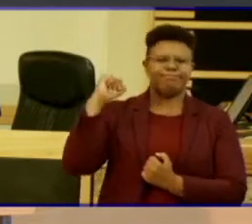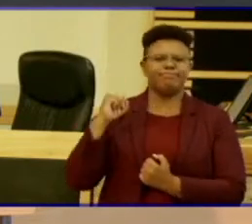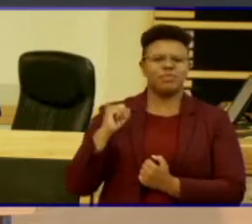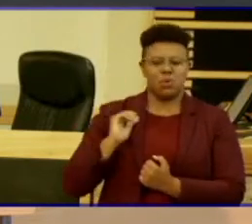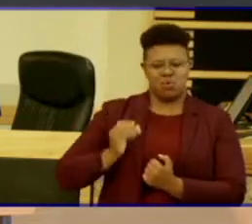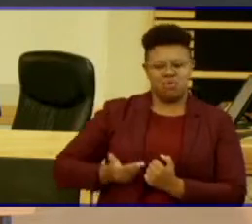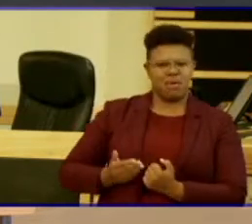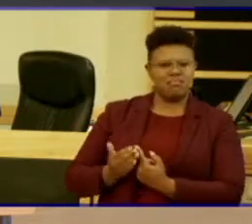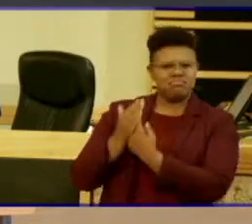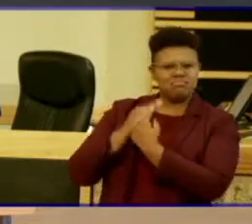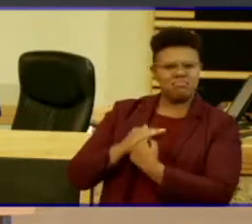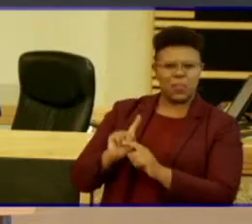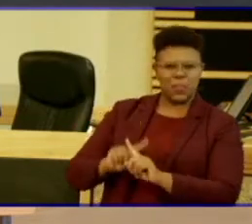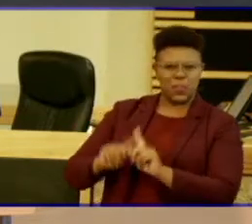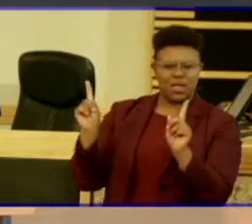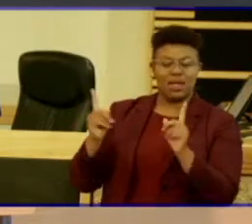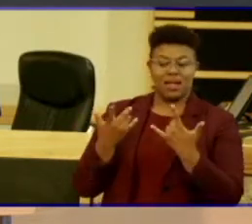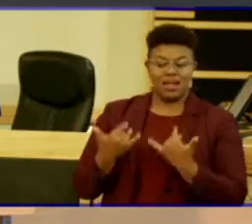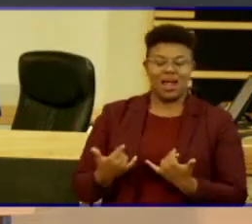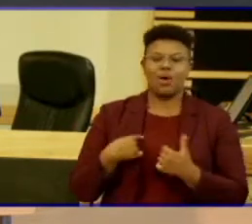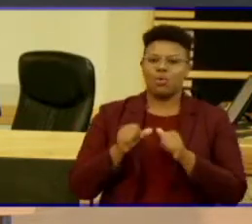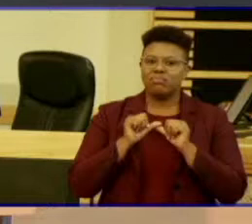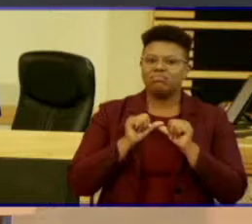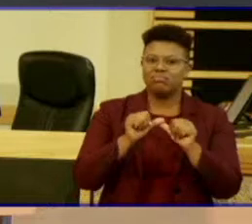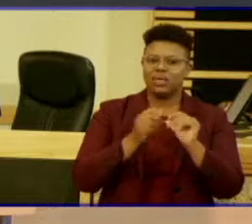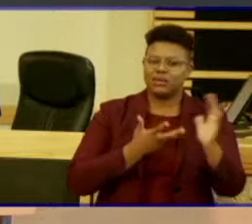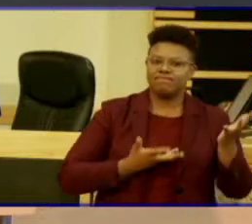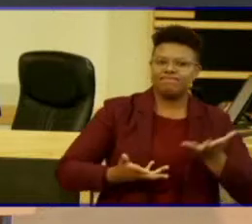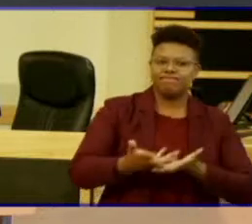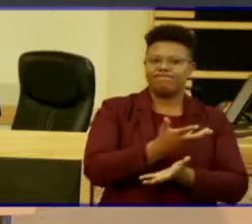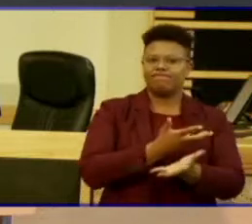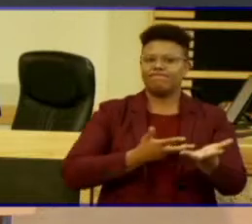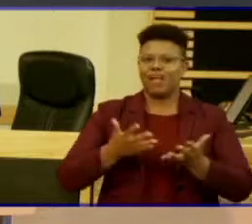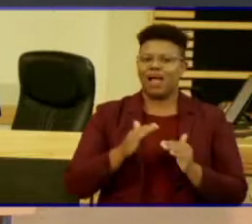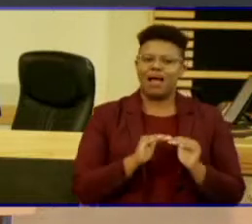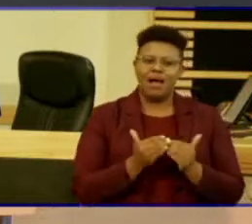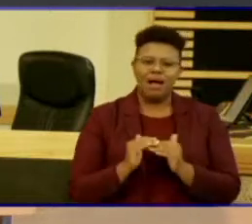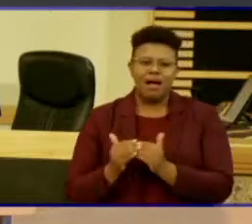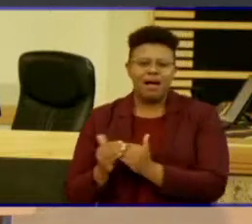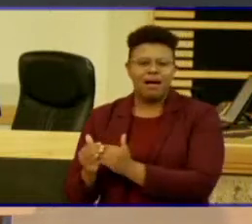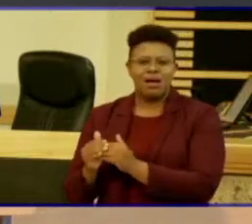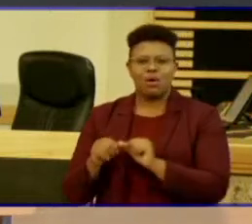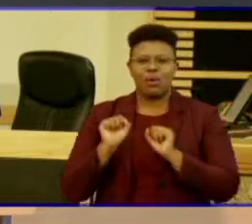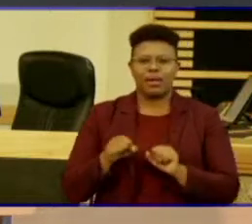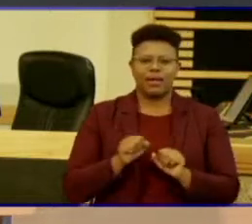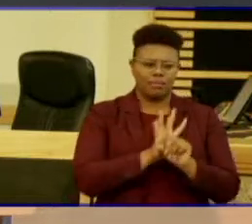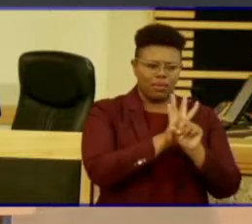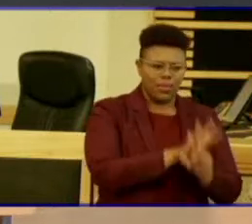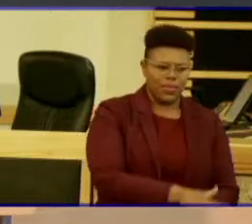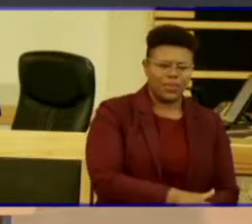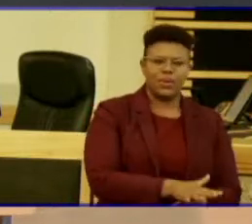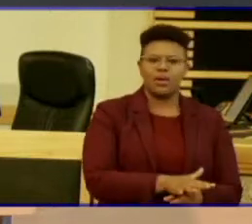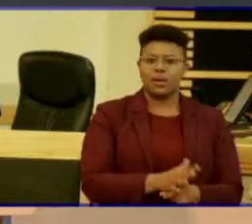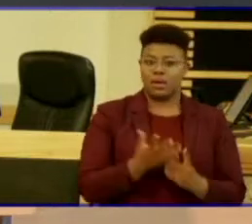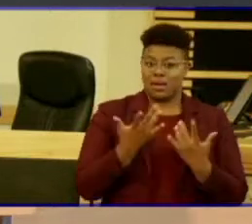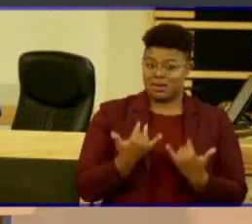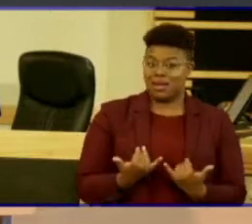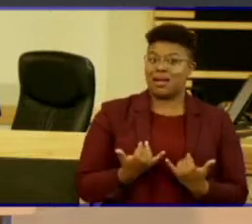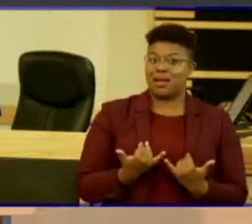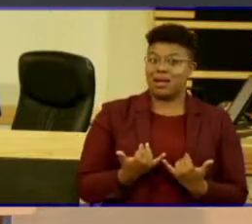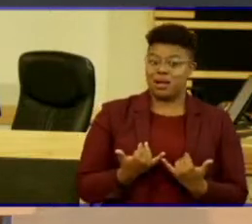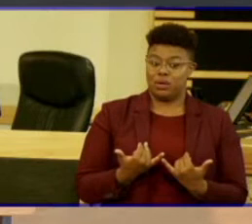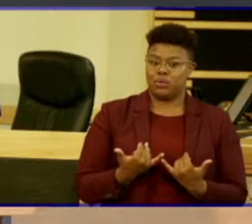women. As we continue to engage in the struggle to defeat not only the present storm of our time,